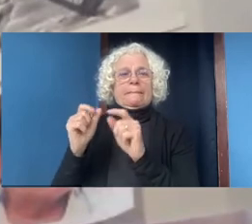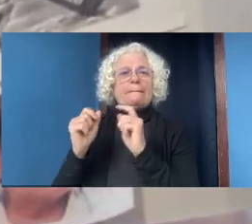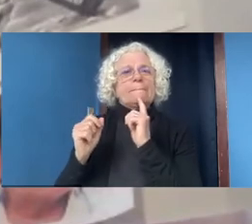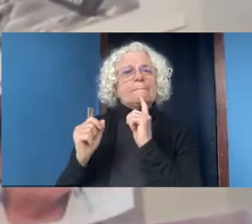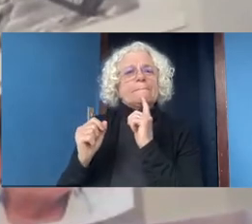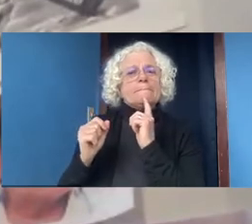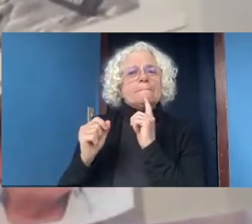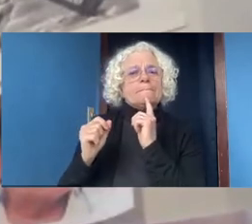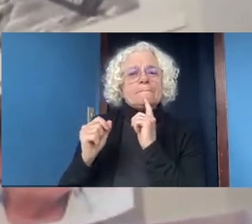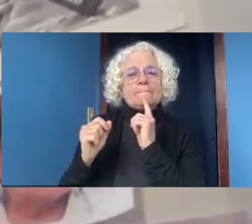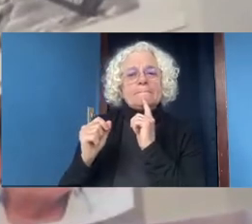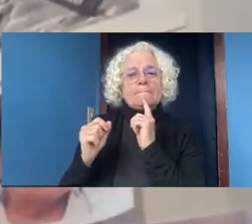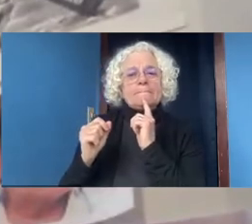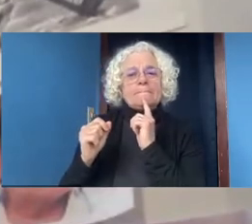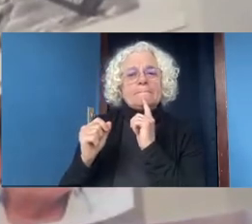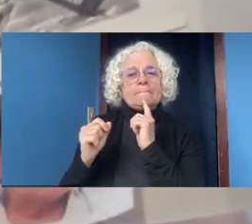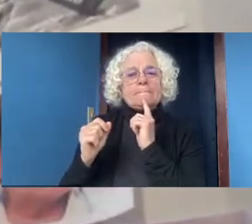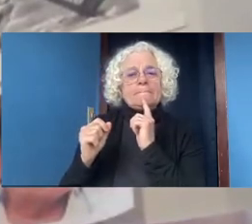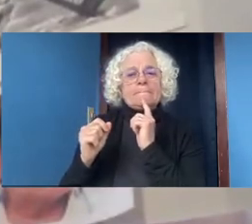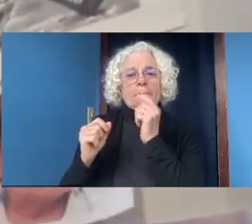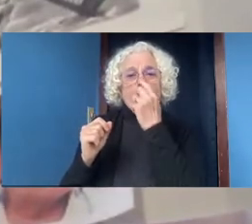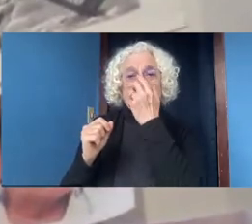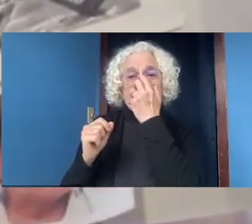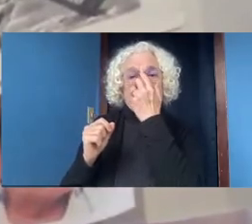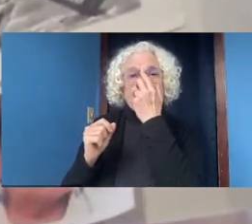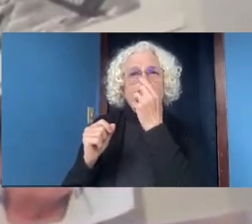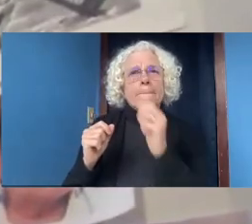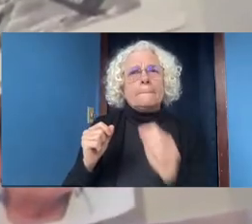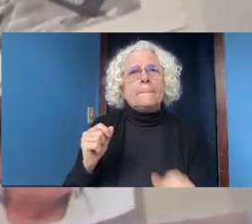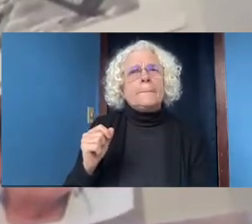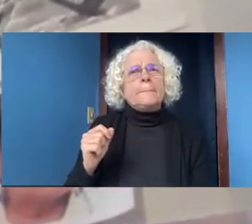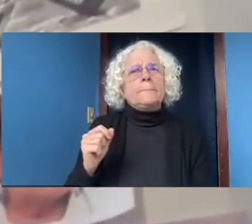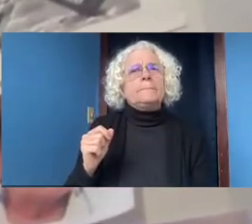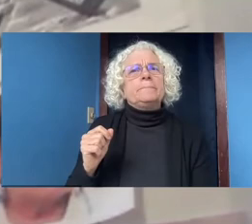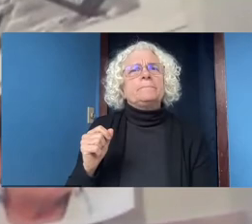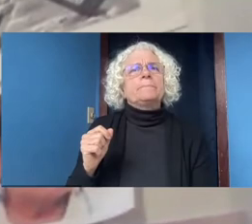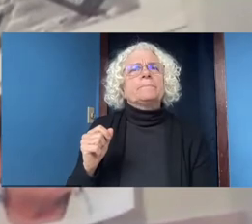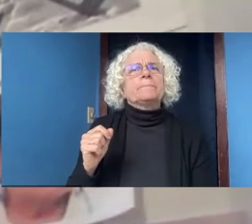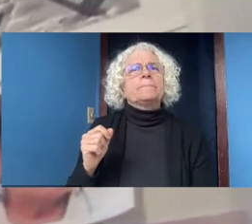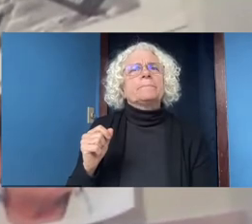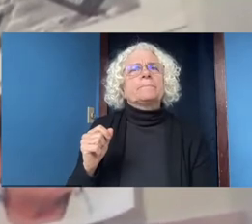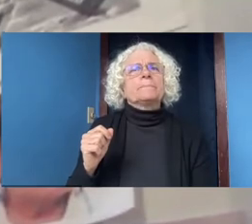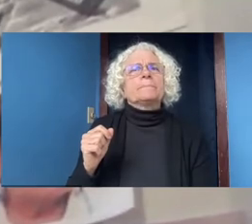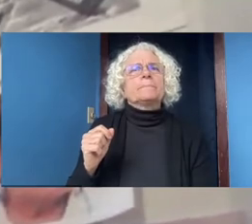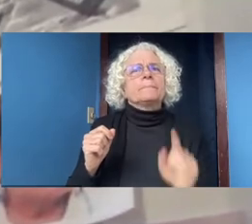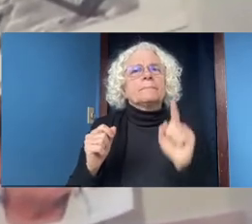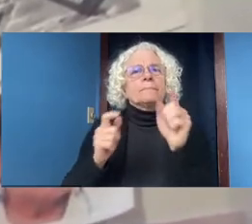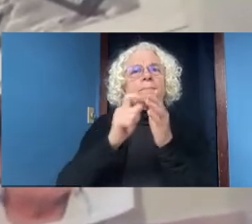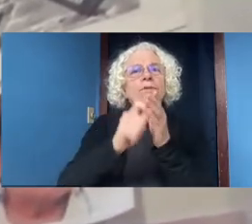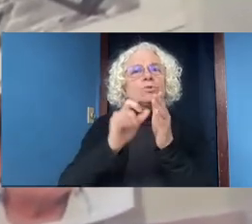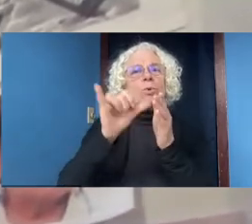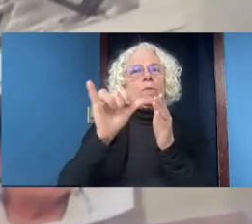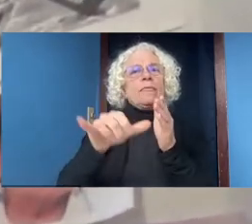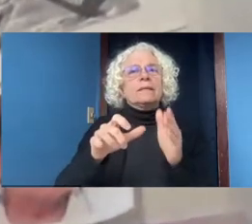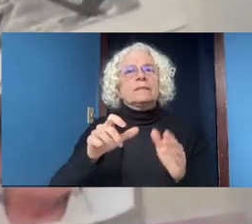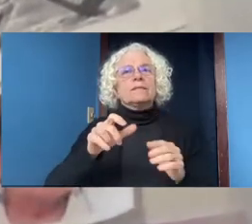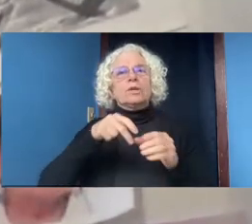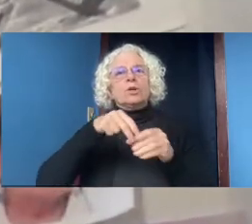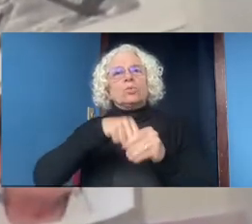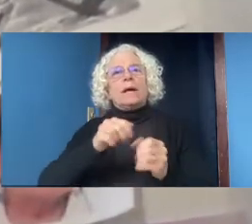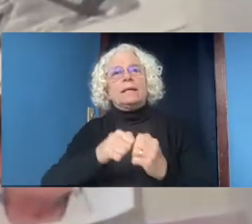great poet. She wrote Riding in the One-Eyed Ford.